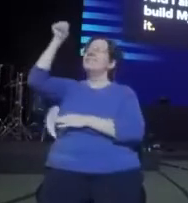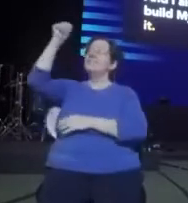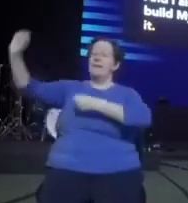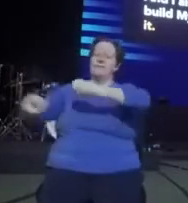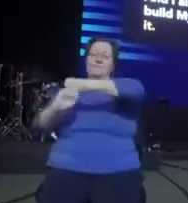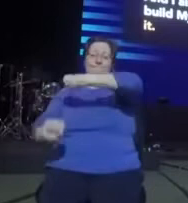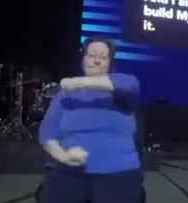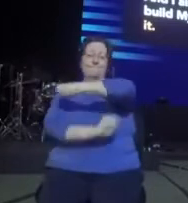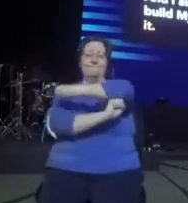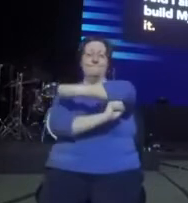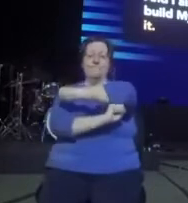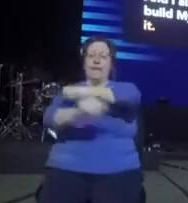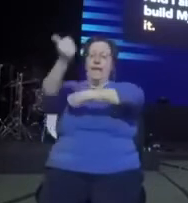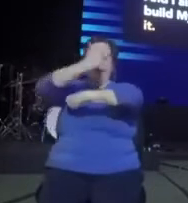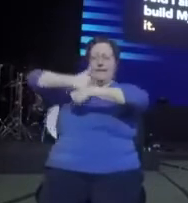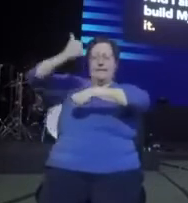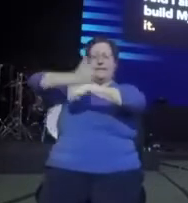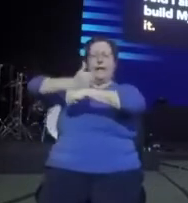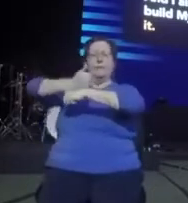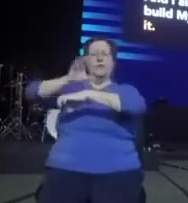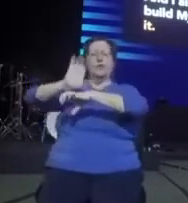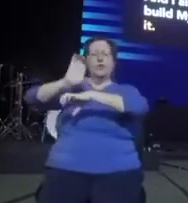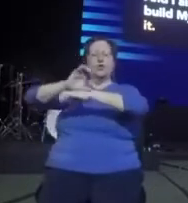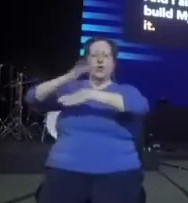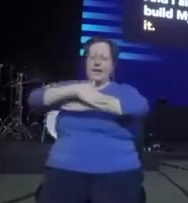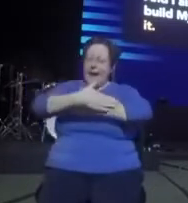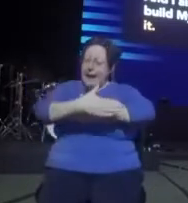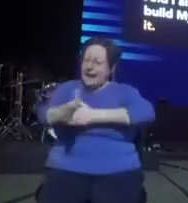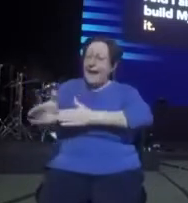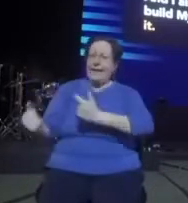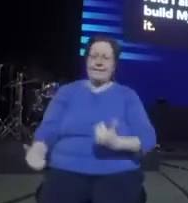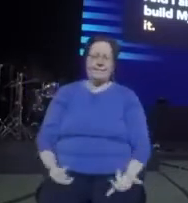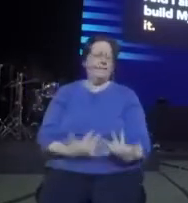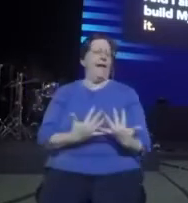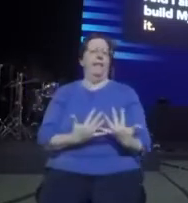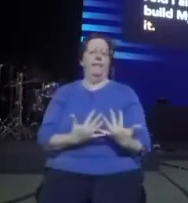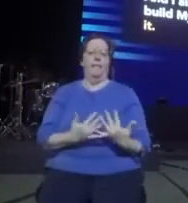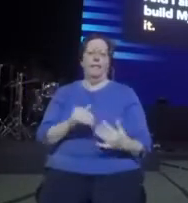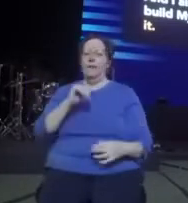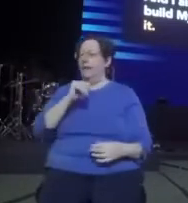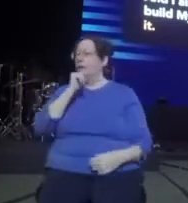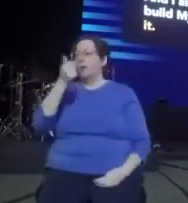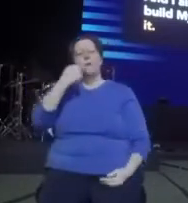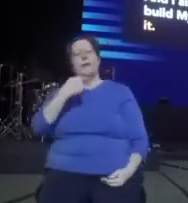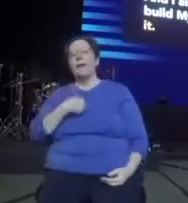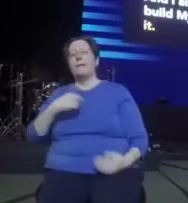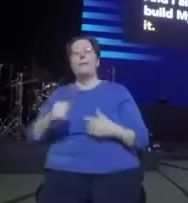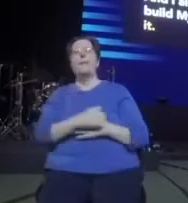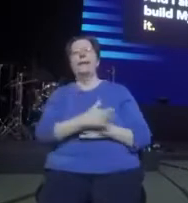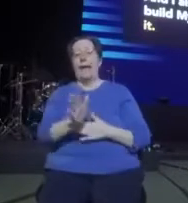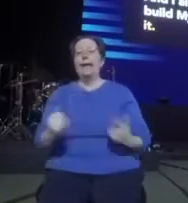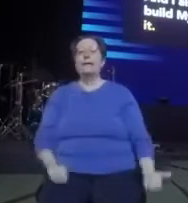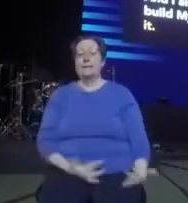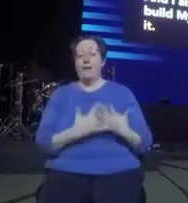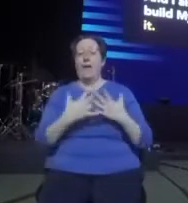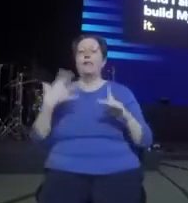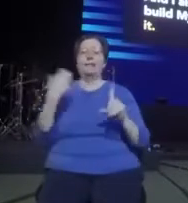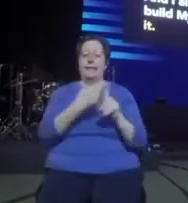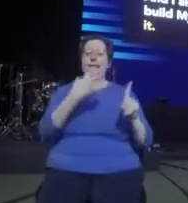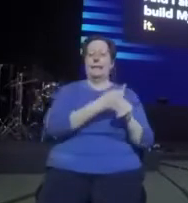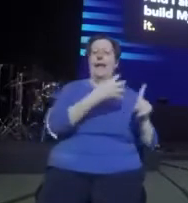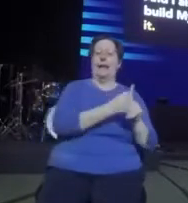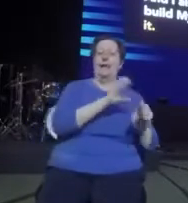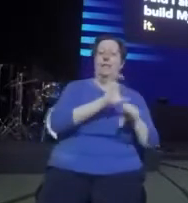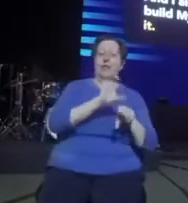rock, I'll build my church, and the gates of hell. And don't tell me the gates of hell in America haven't come against the churches